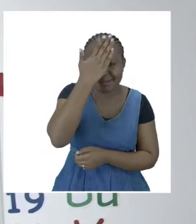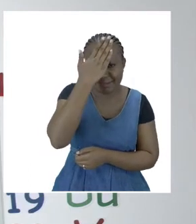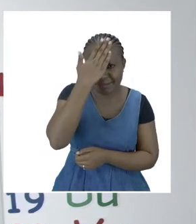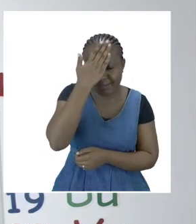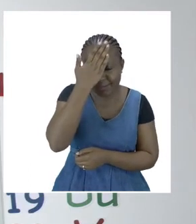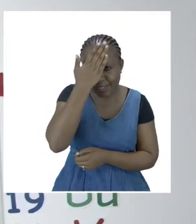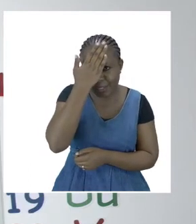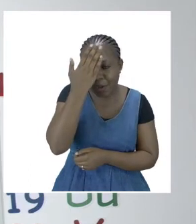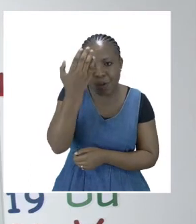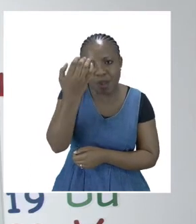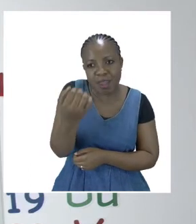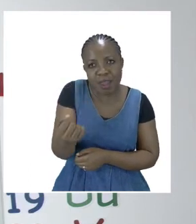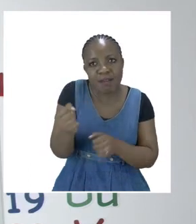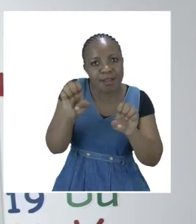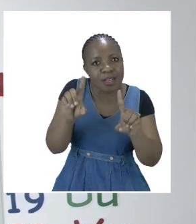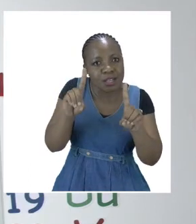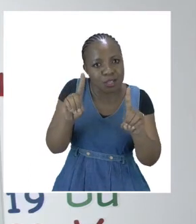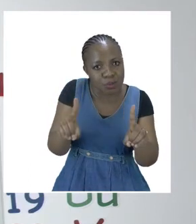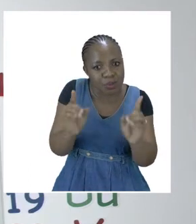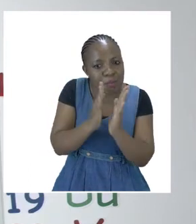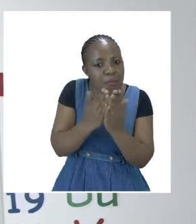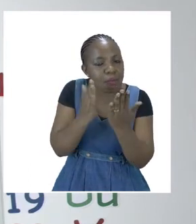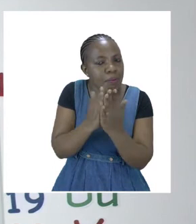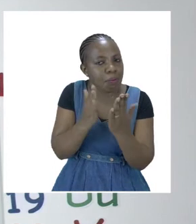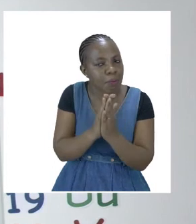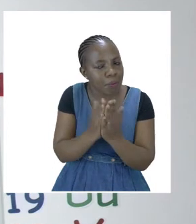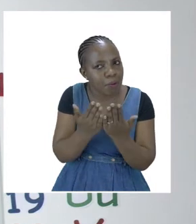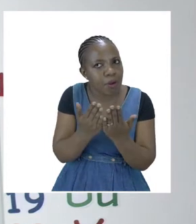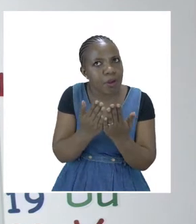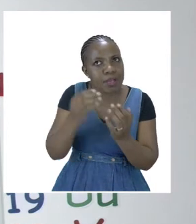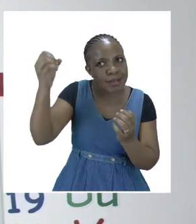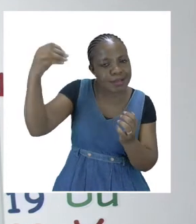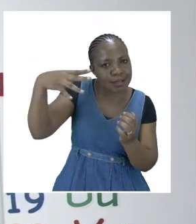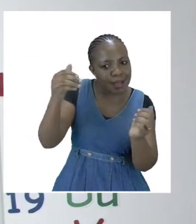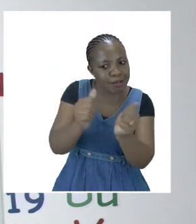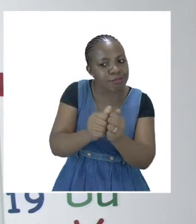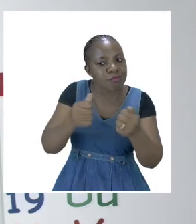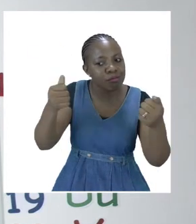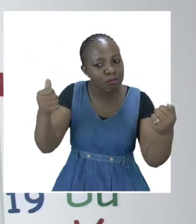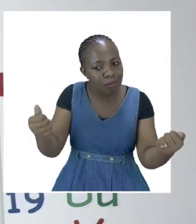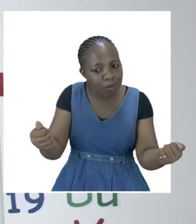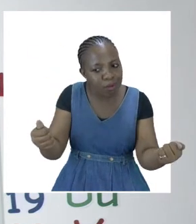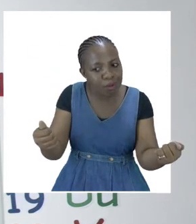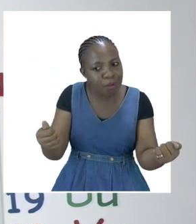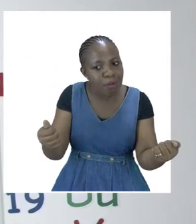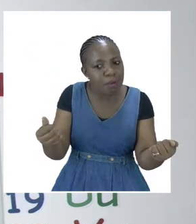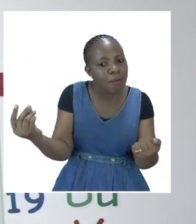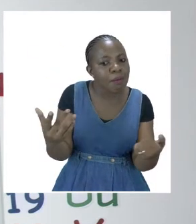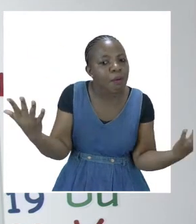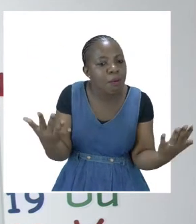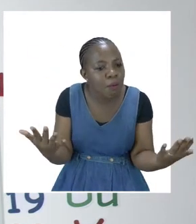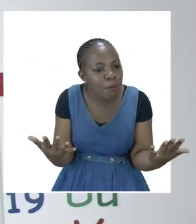booklet in our daily newspaper, street sales, or at your school every Monday